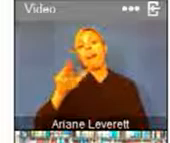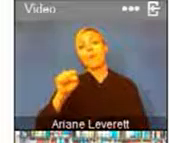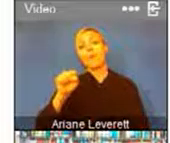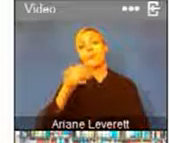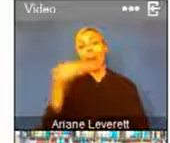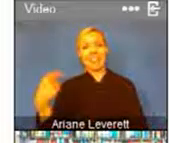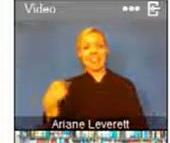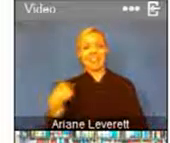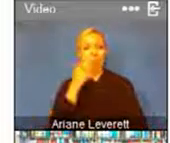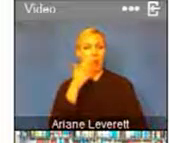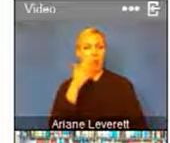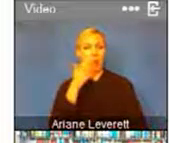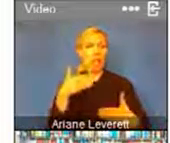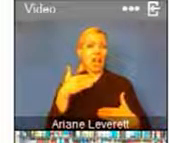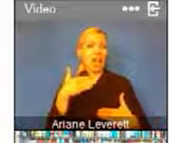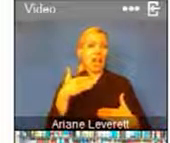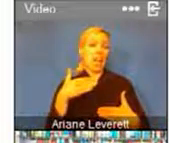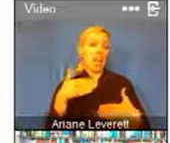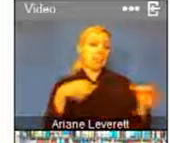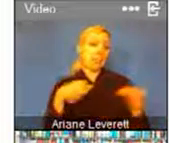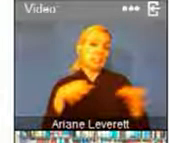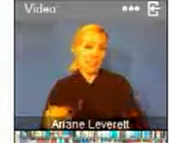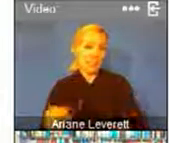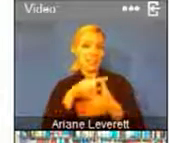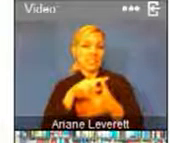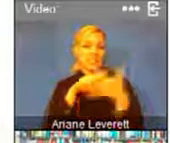very important for us and for our presentation.